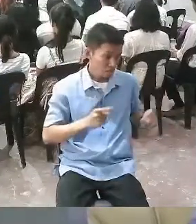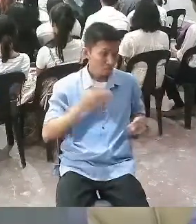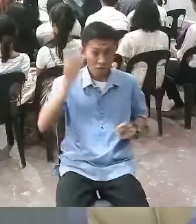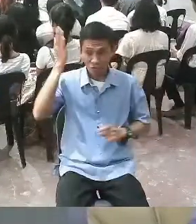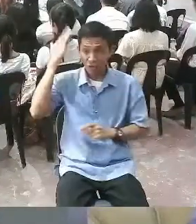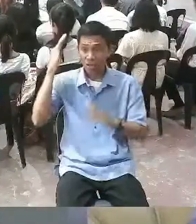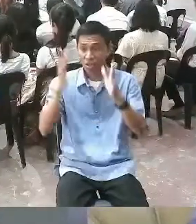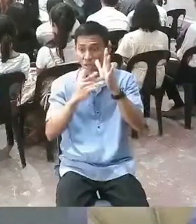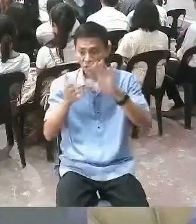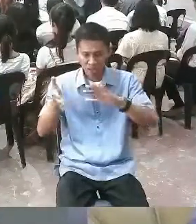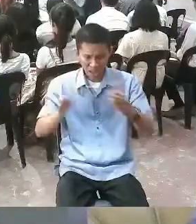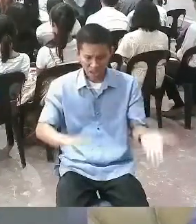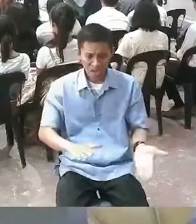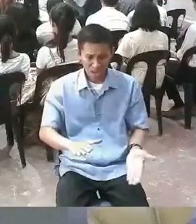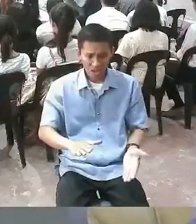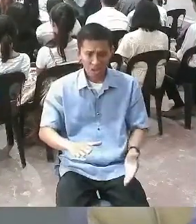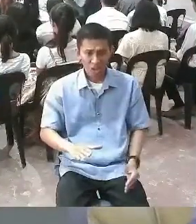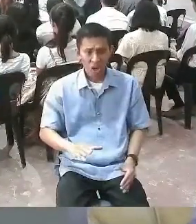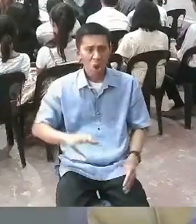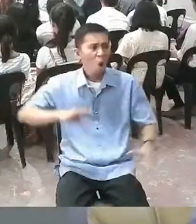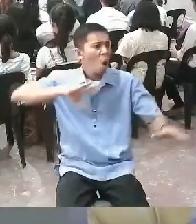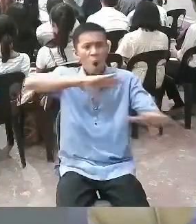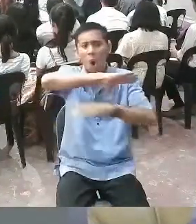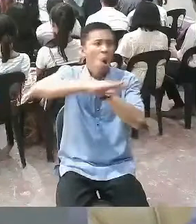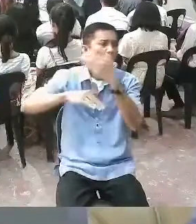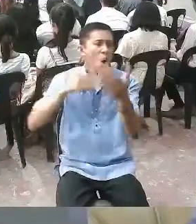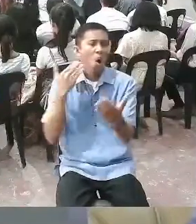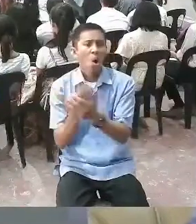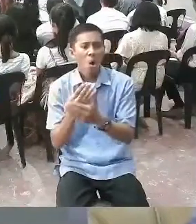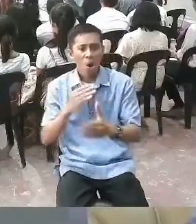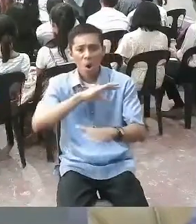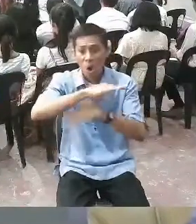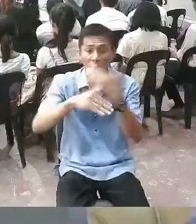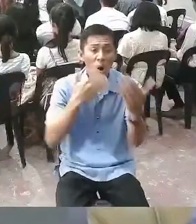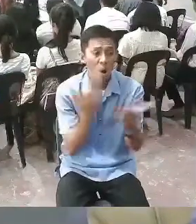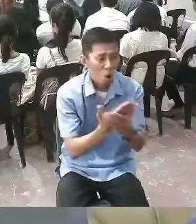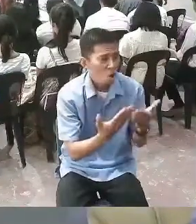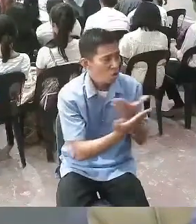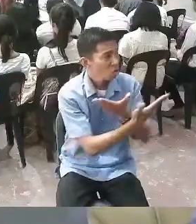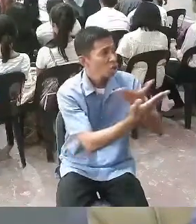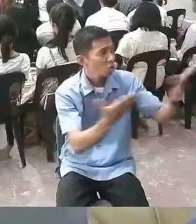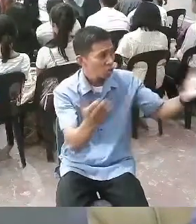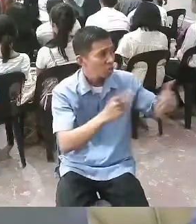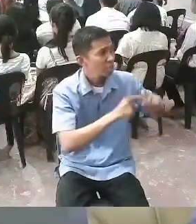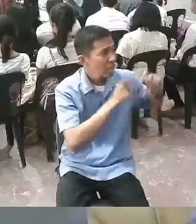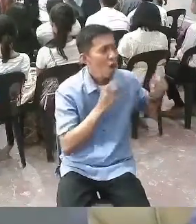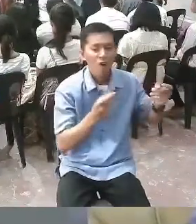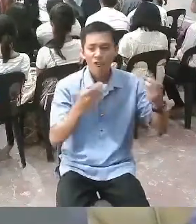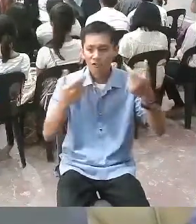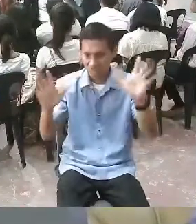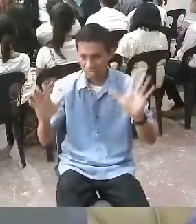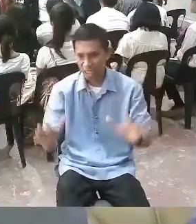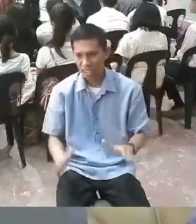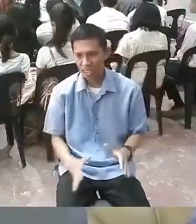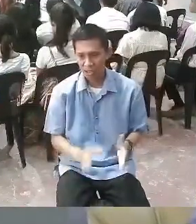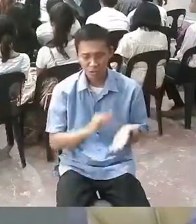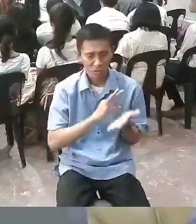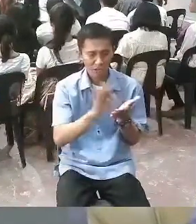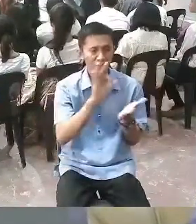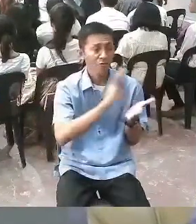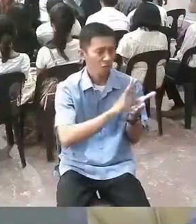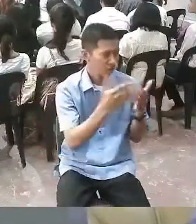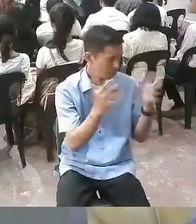died, all of your sin was future. All right, just think about that for a moment,